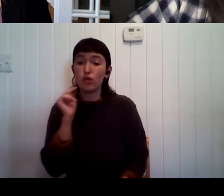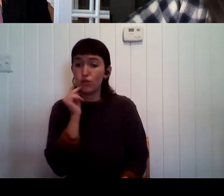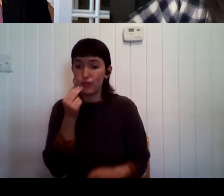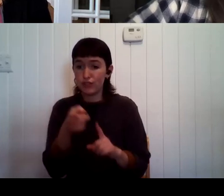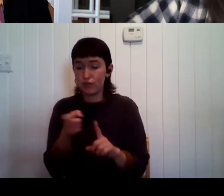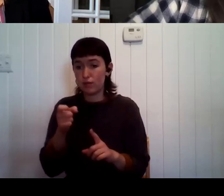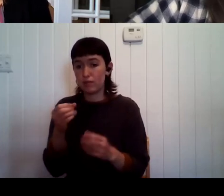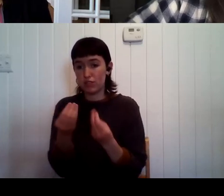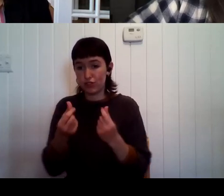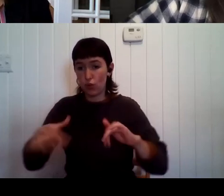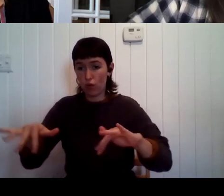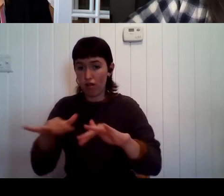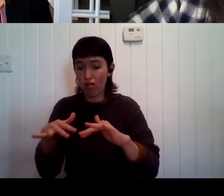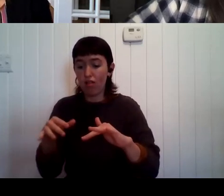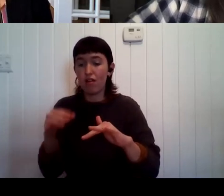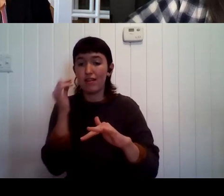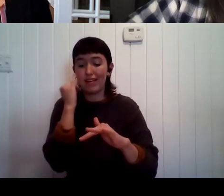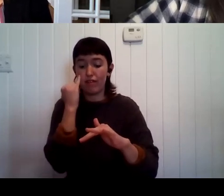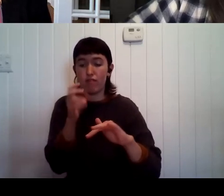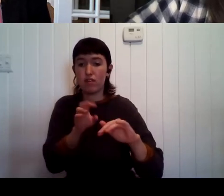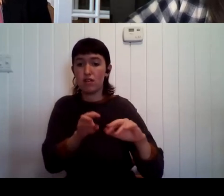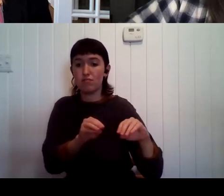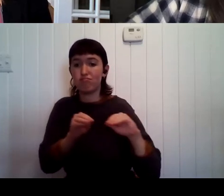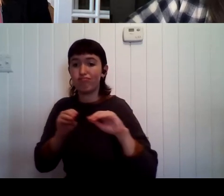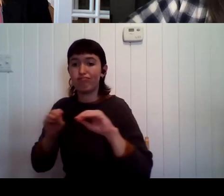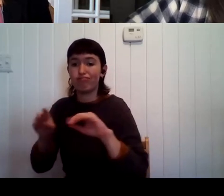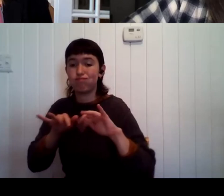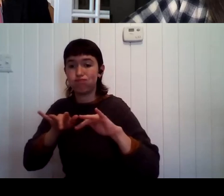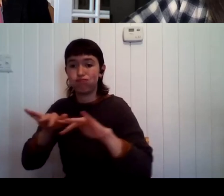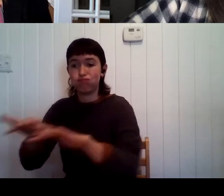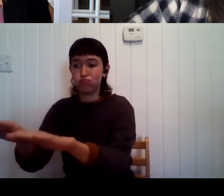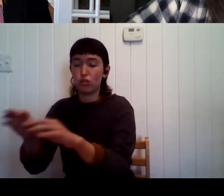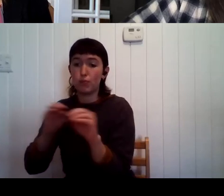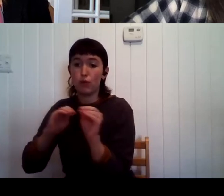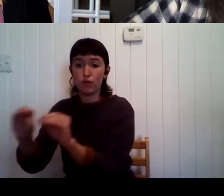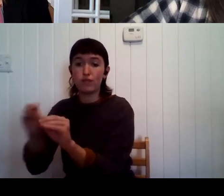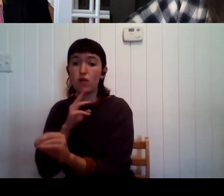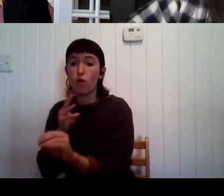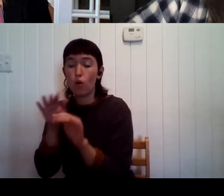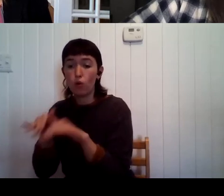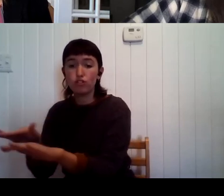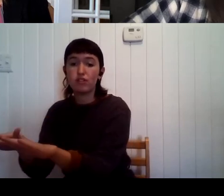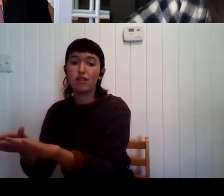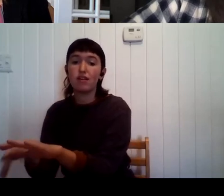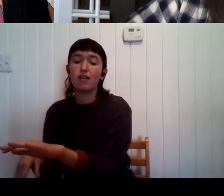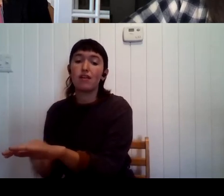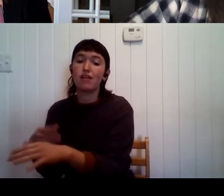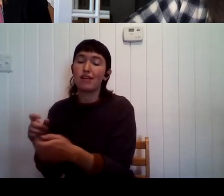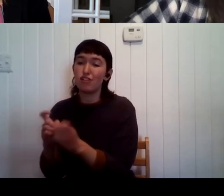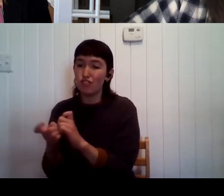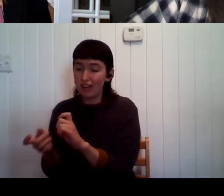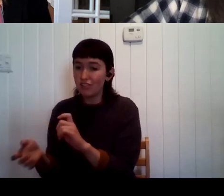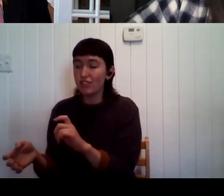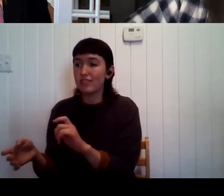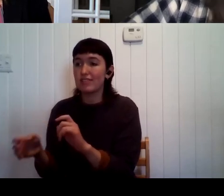water source and out into the ocean, it changes. And maybe, Sarah, you could speak more to it, but it changes